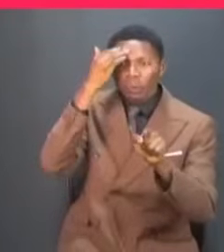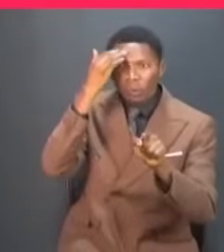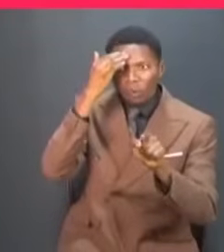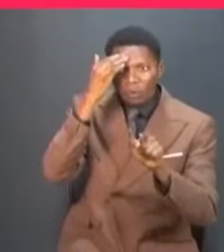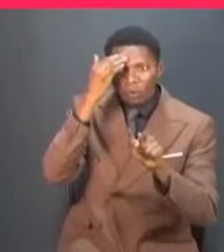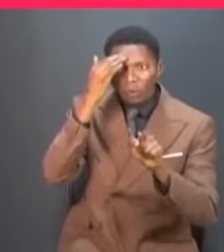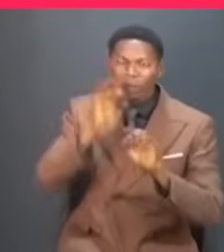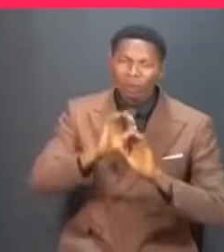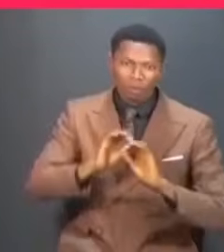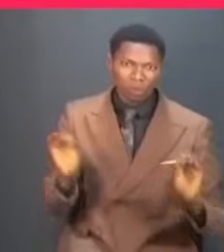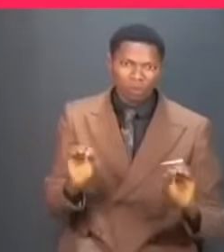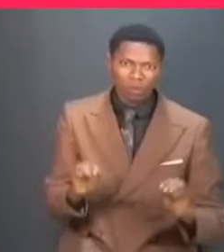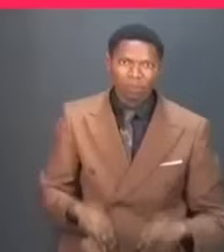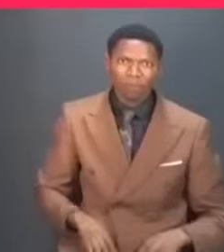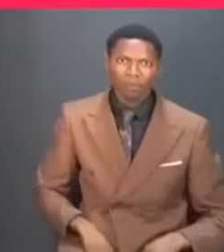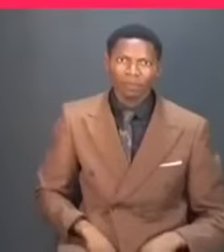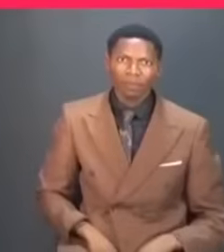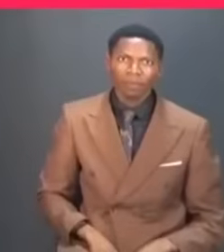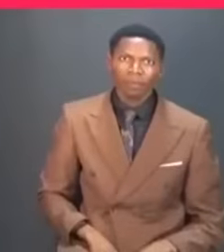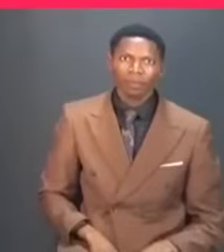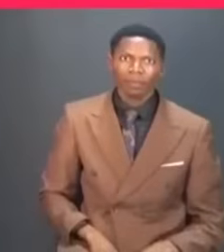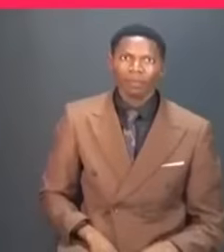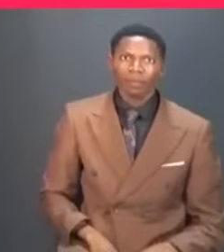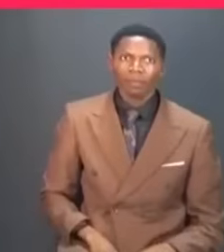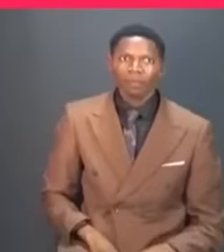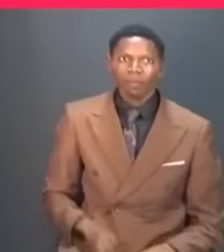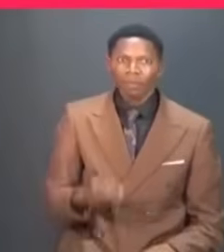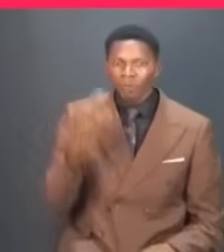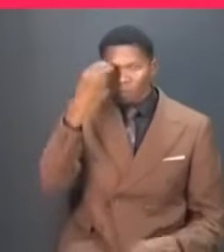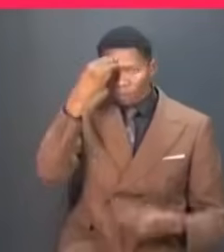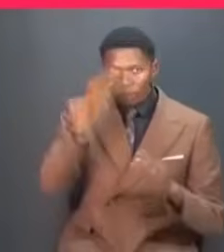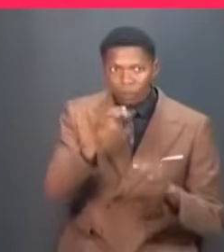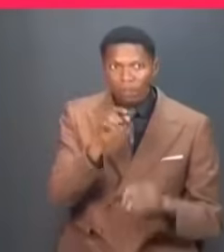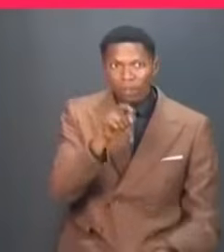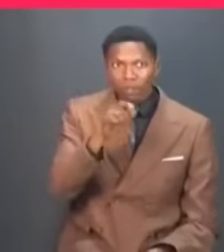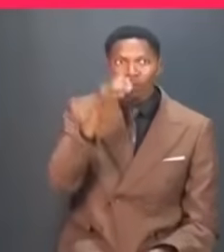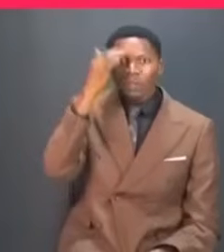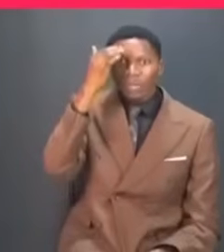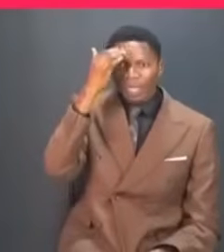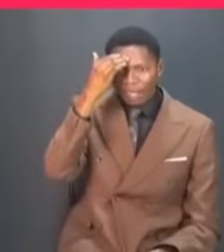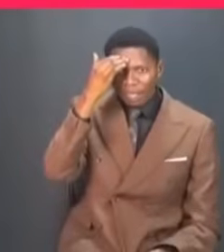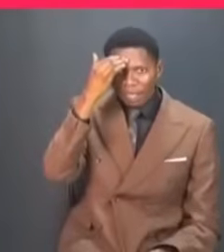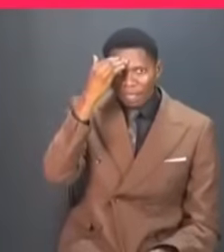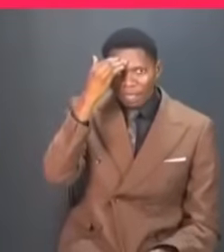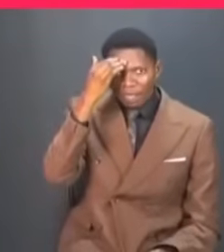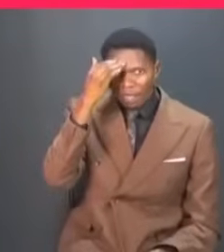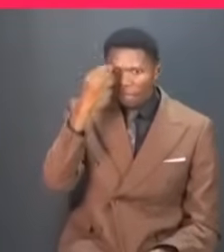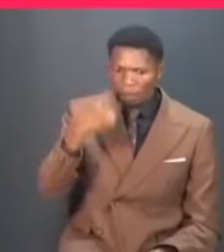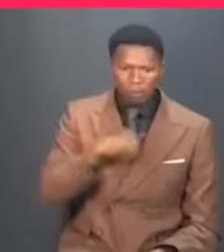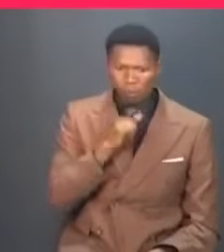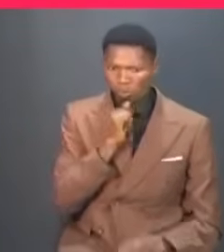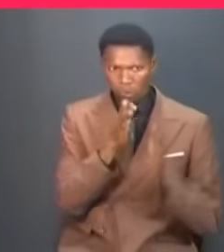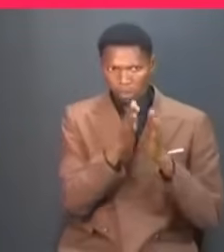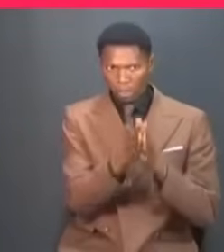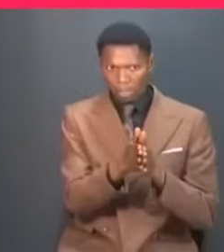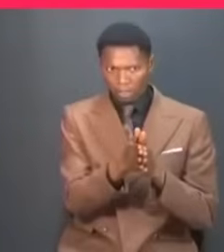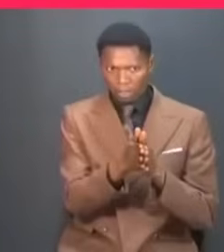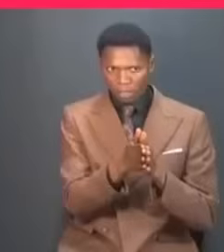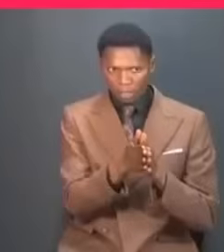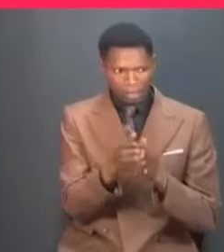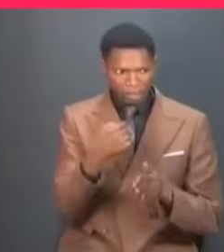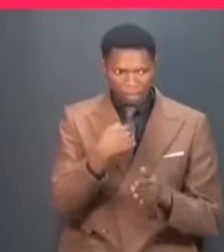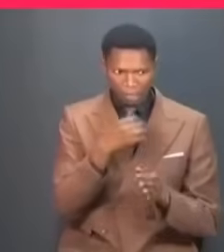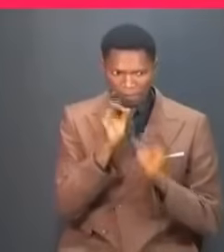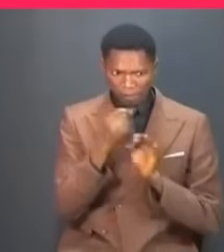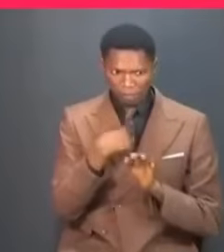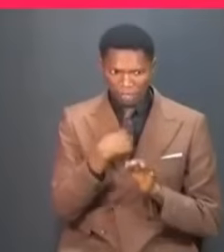You see, Minister, you are aware, I'm not asking you. I'm not asking